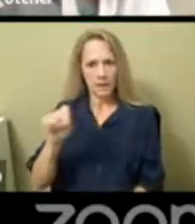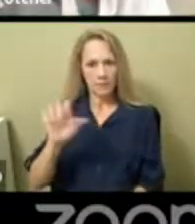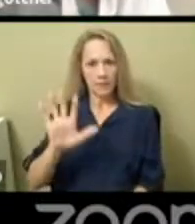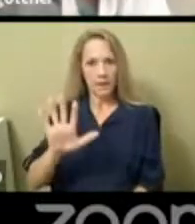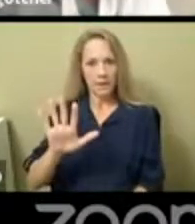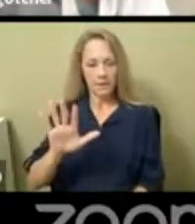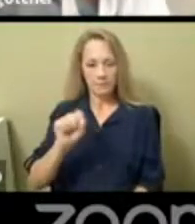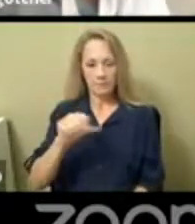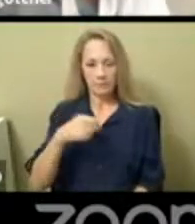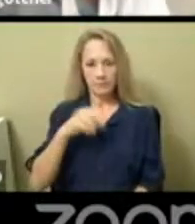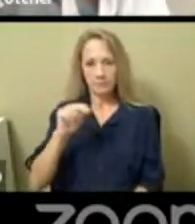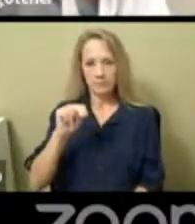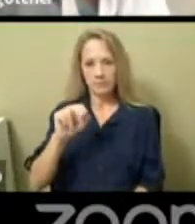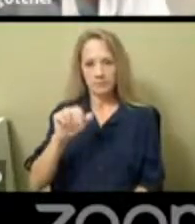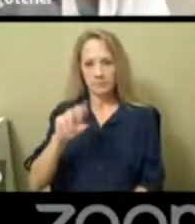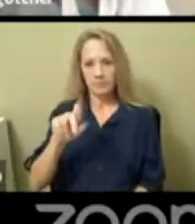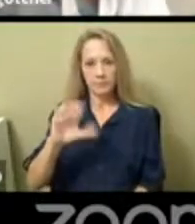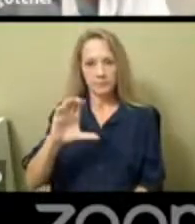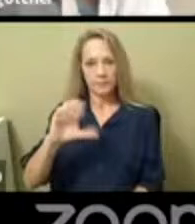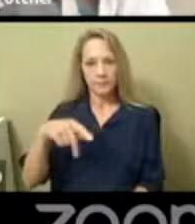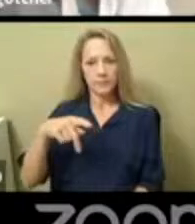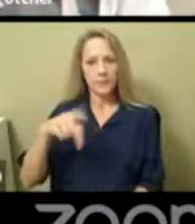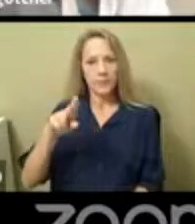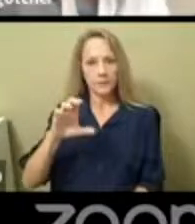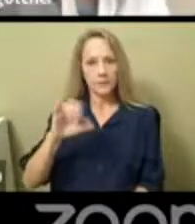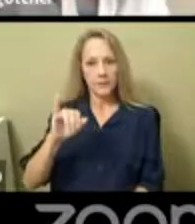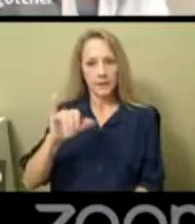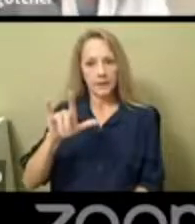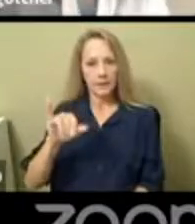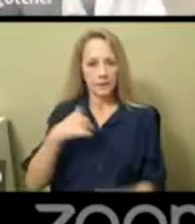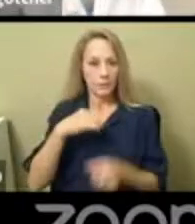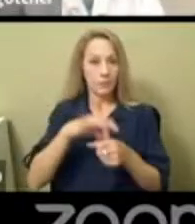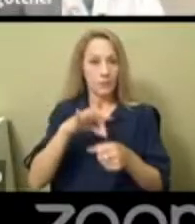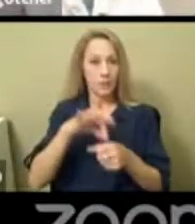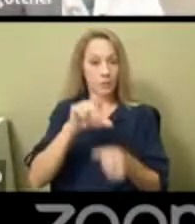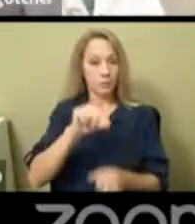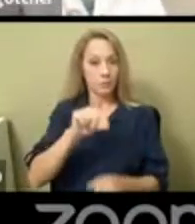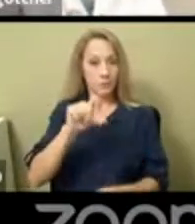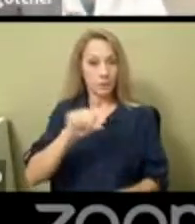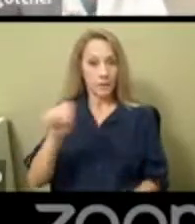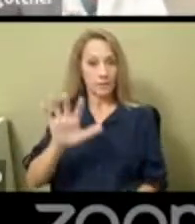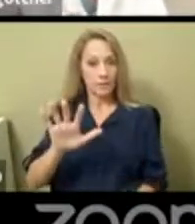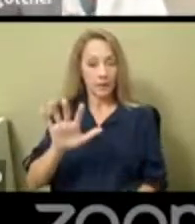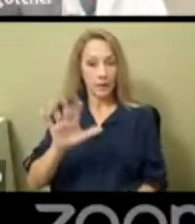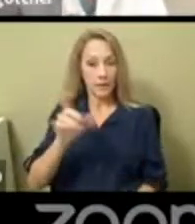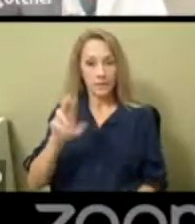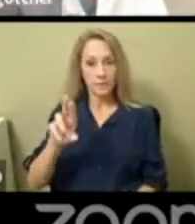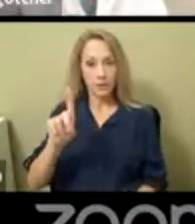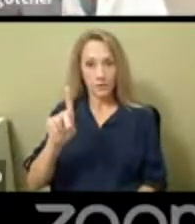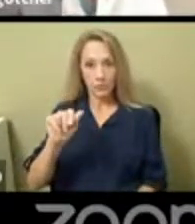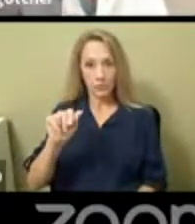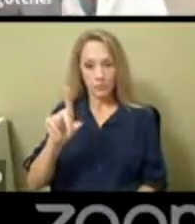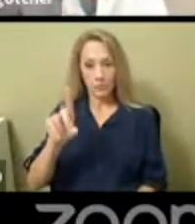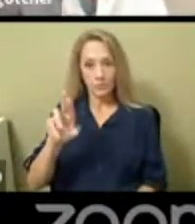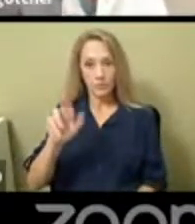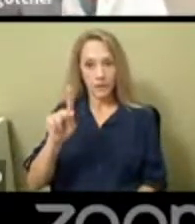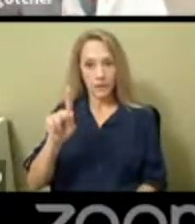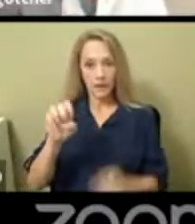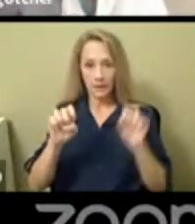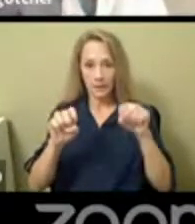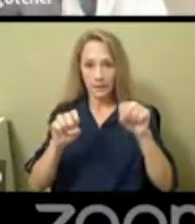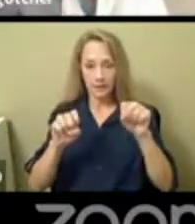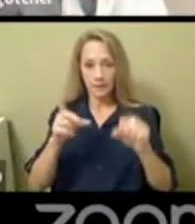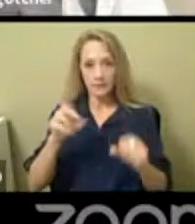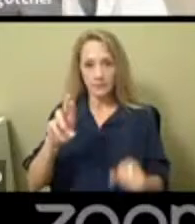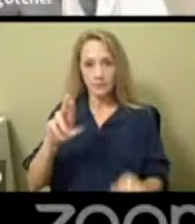this is Narda Capicelli. We're voting on 2020-5. Dr. Drake? Yes. Dr.